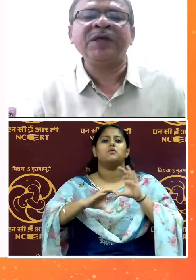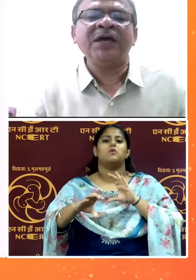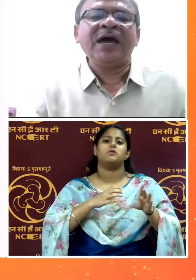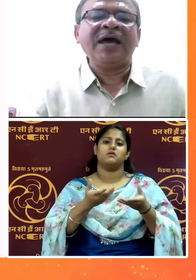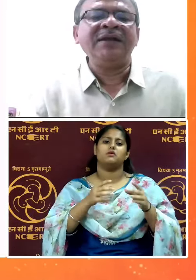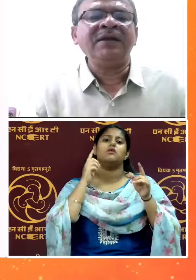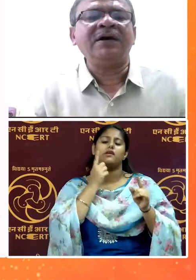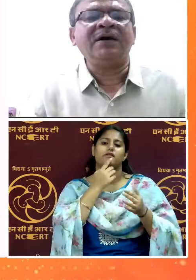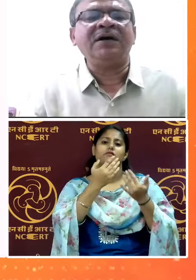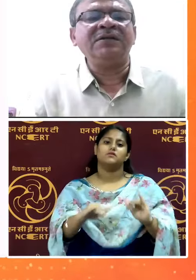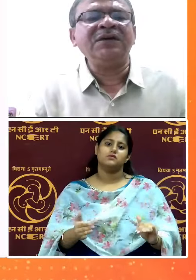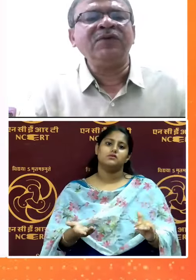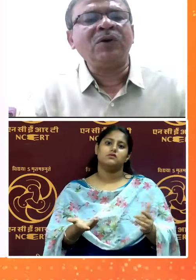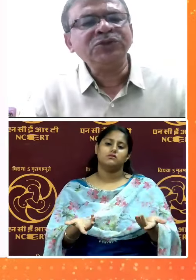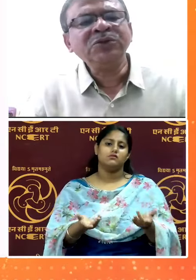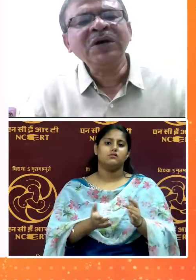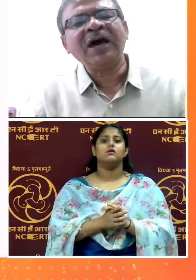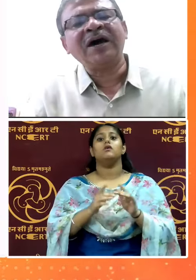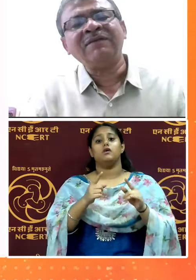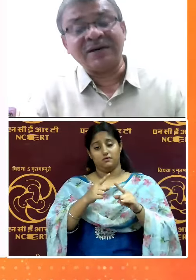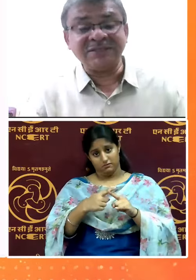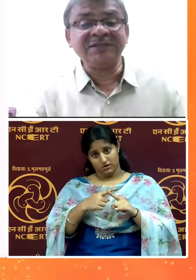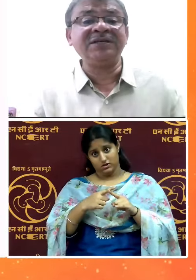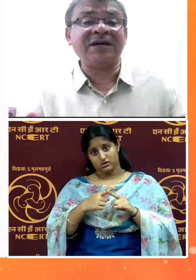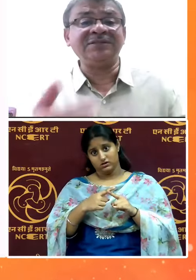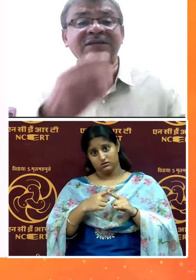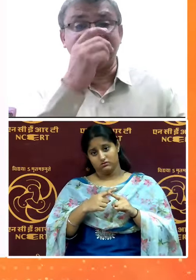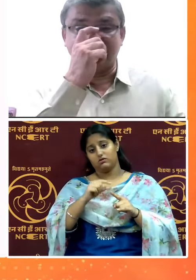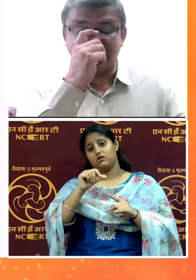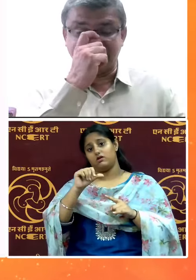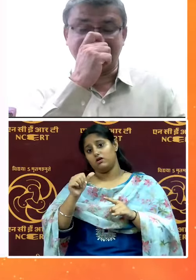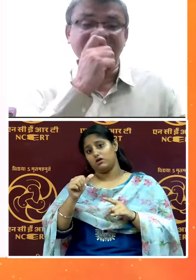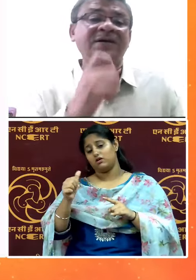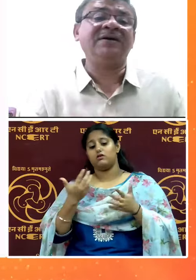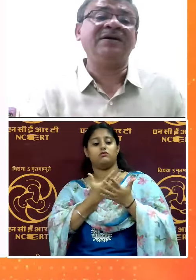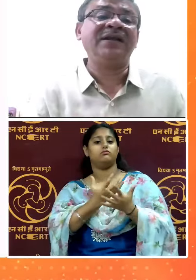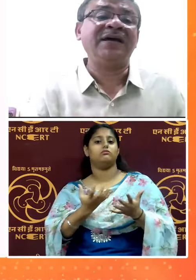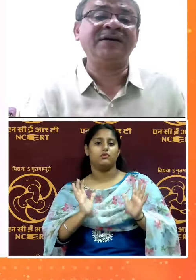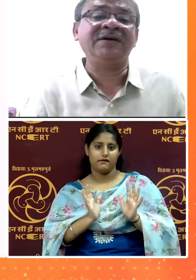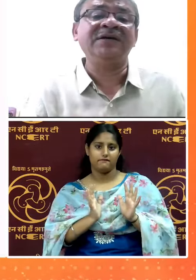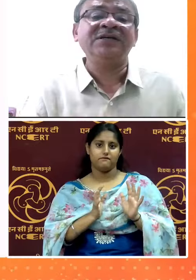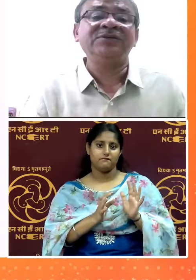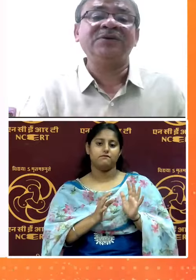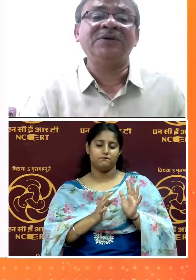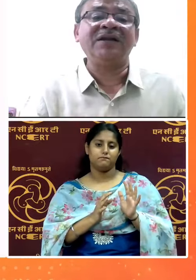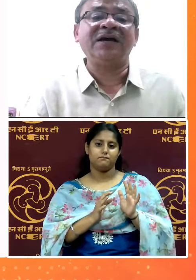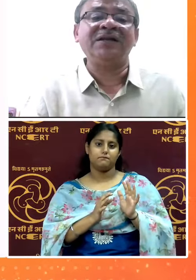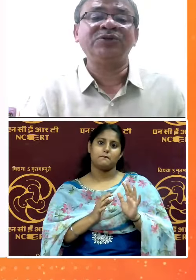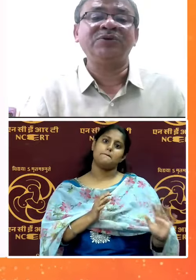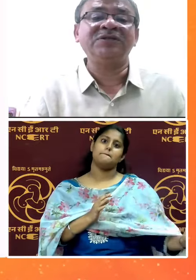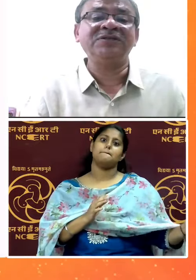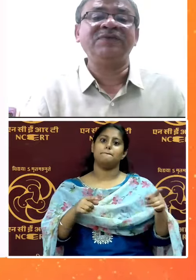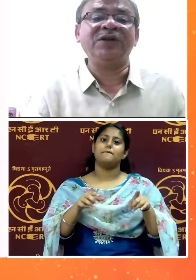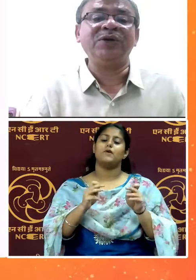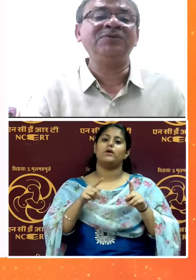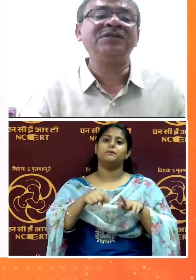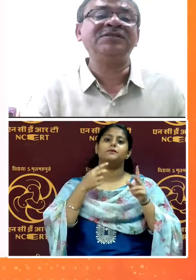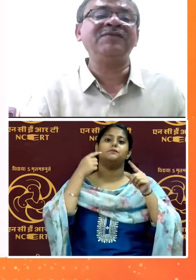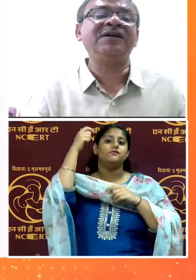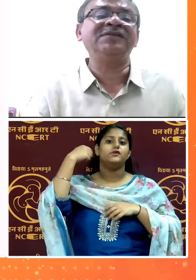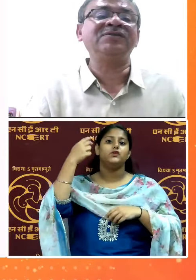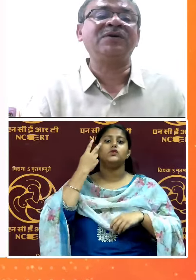child. Right. And then we also have other devices. So I'll show this